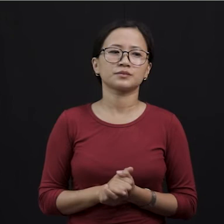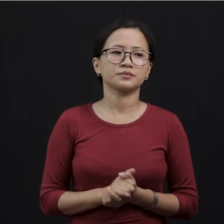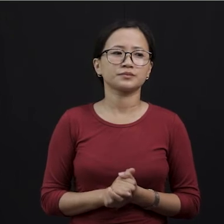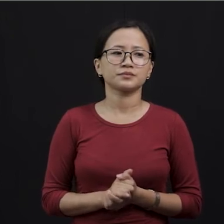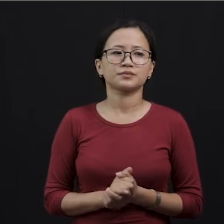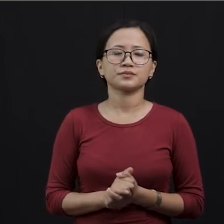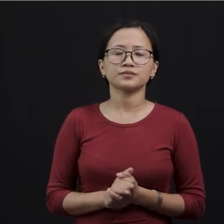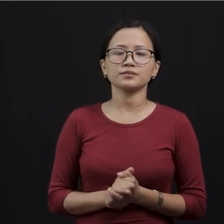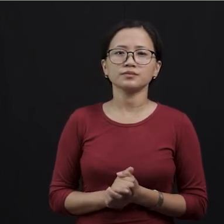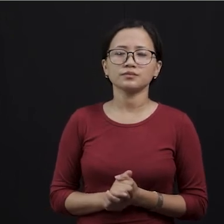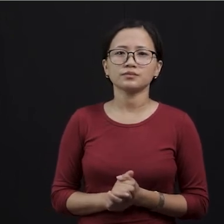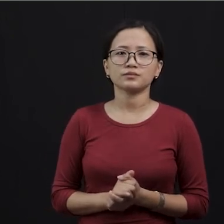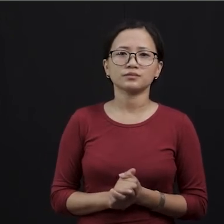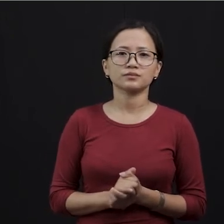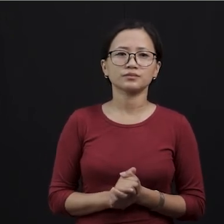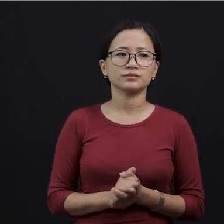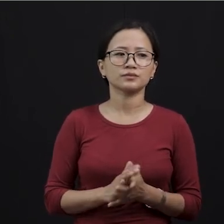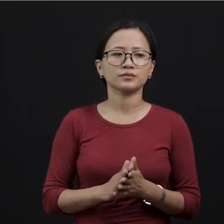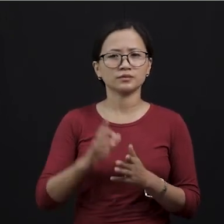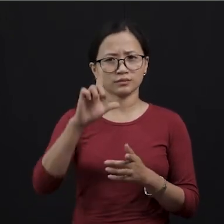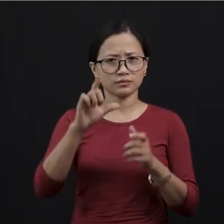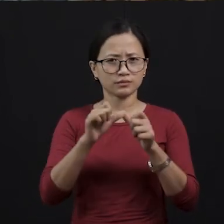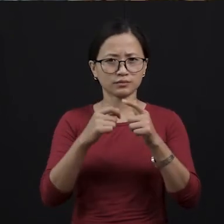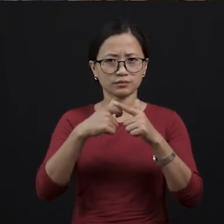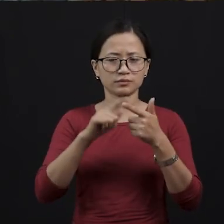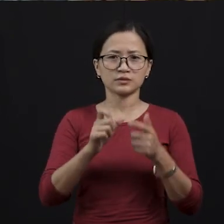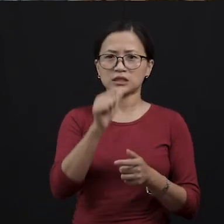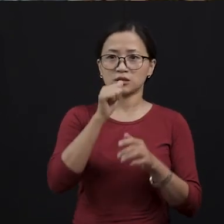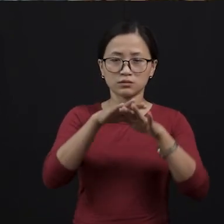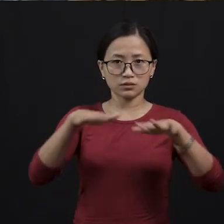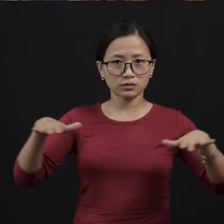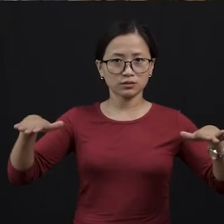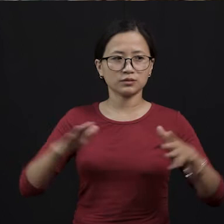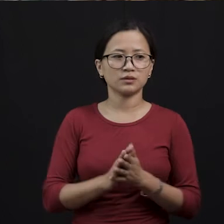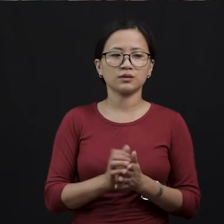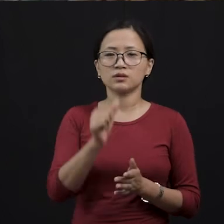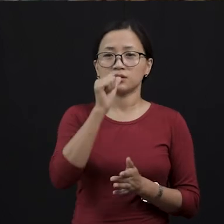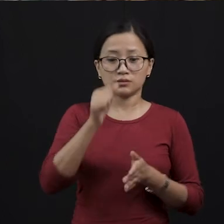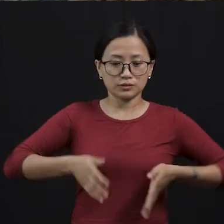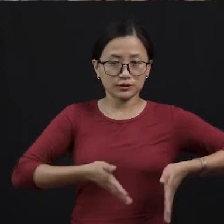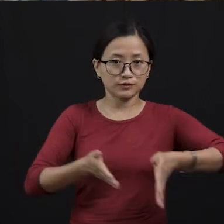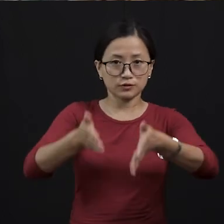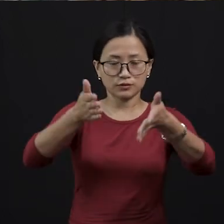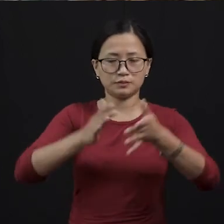this. What is this? This is a lake. This is a river.